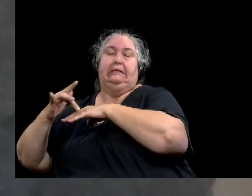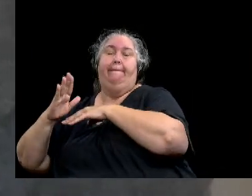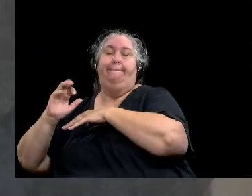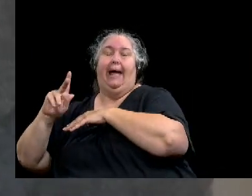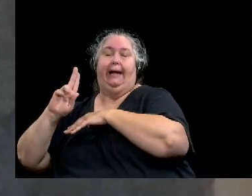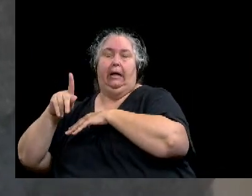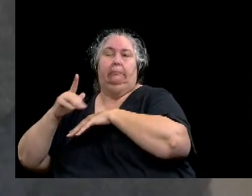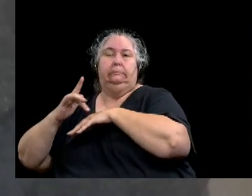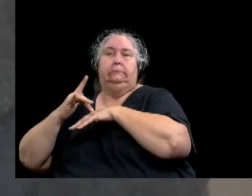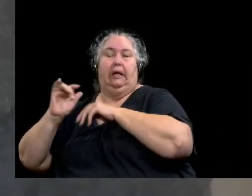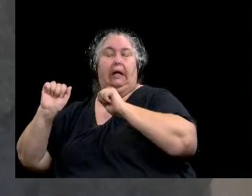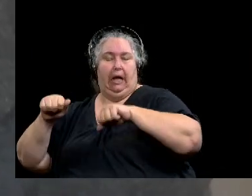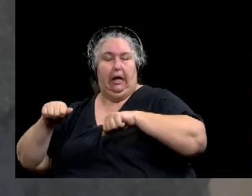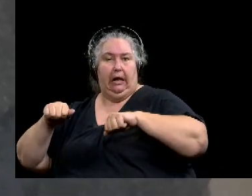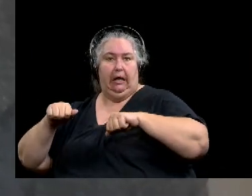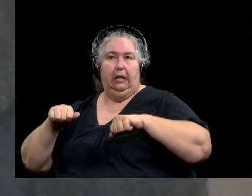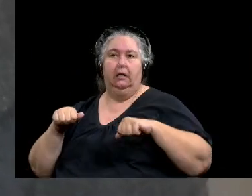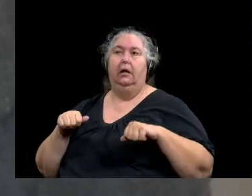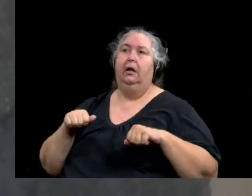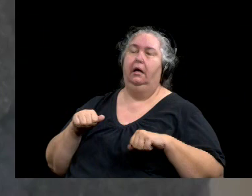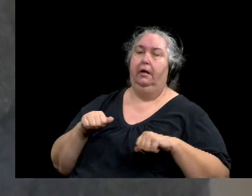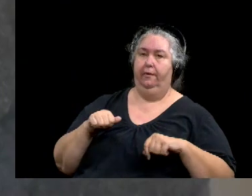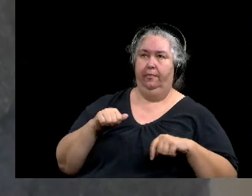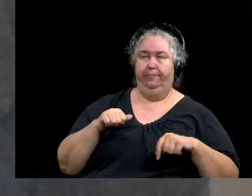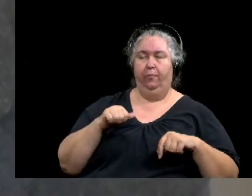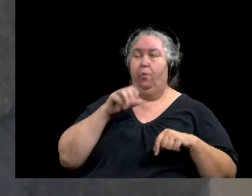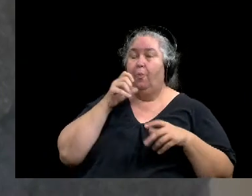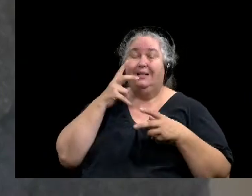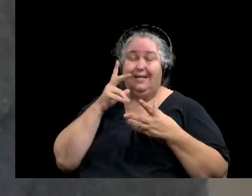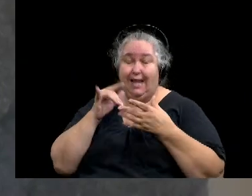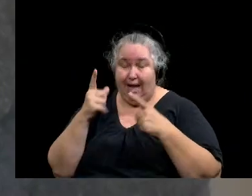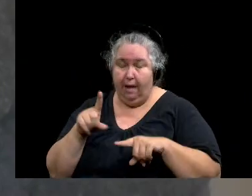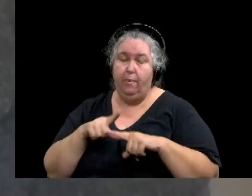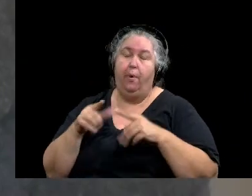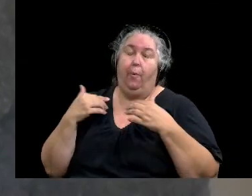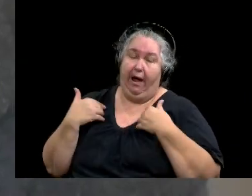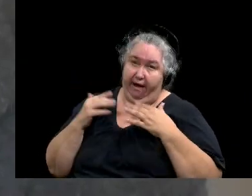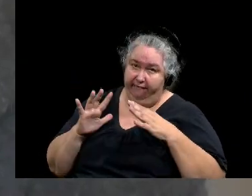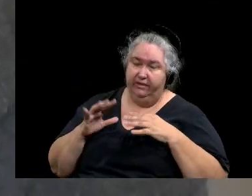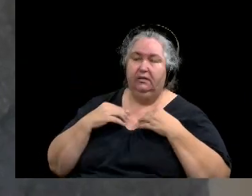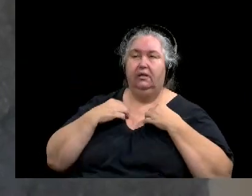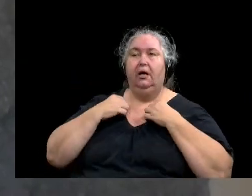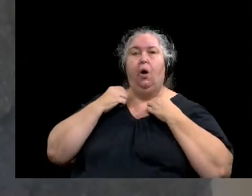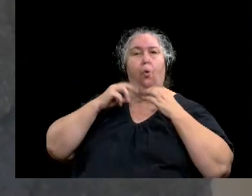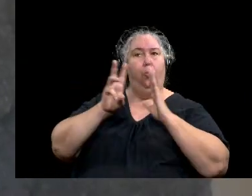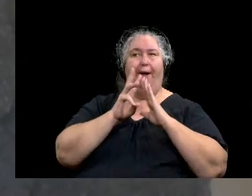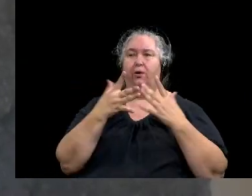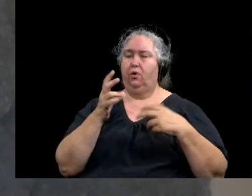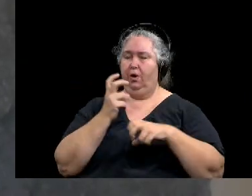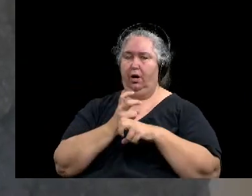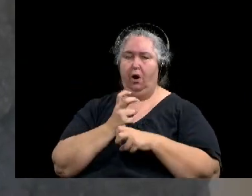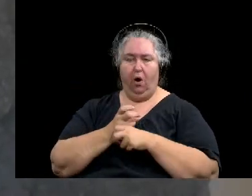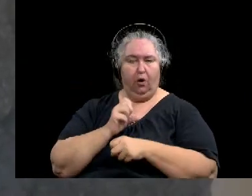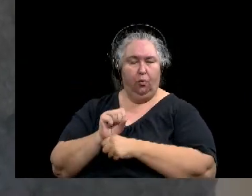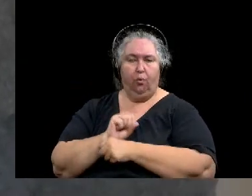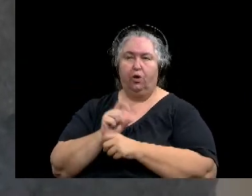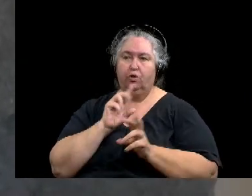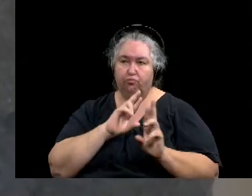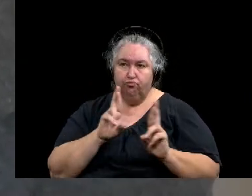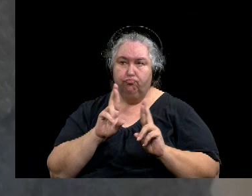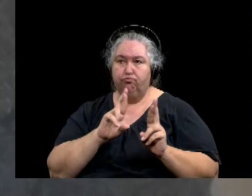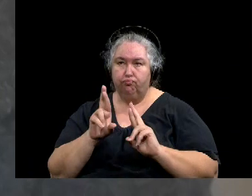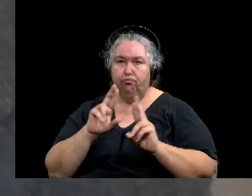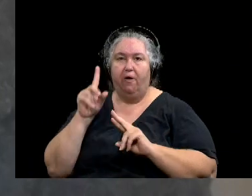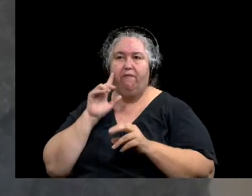hope. More positive news comes out daily regarding vaccines, and Waco is already at work to ensure that we're prepared for